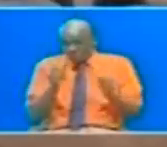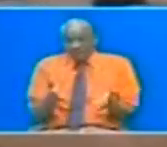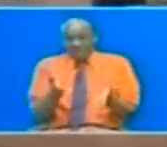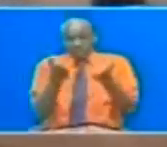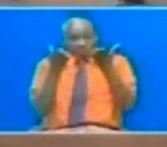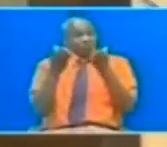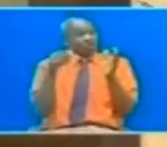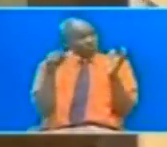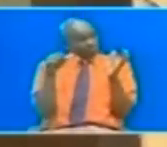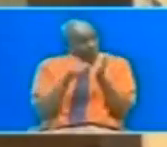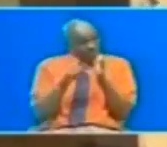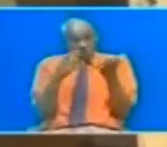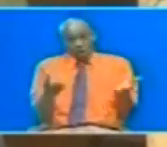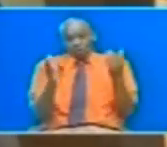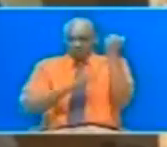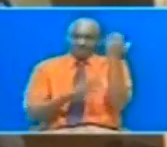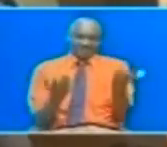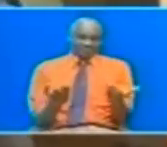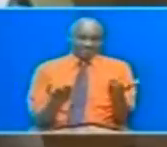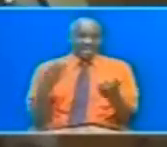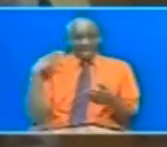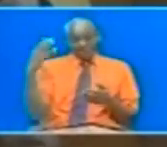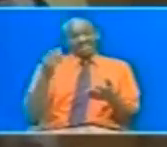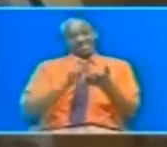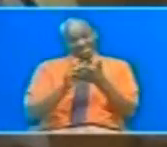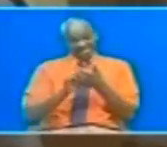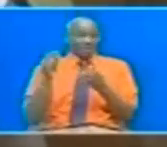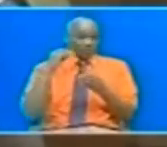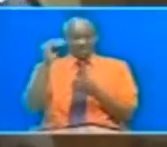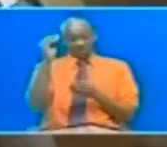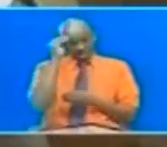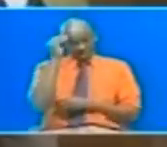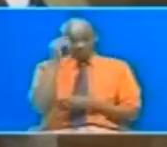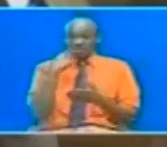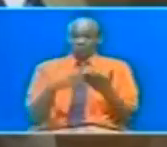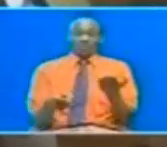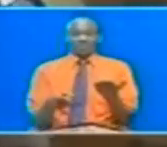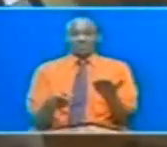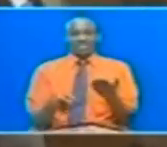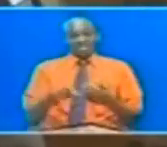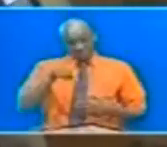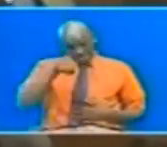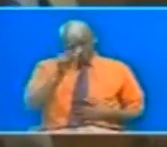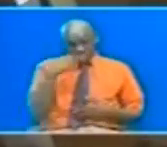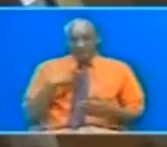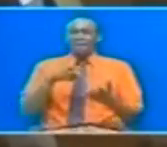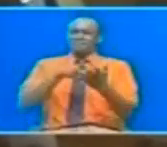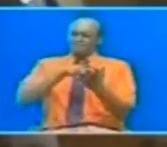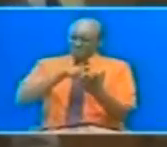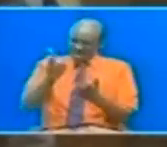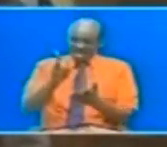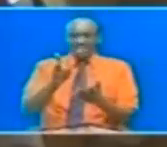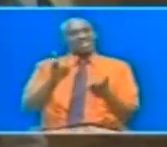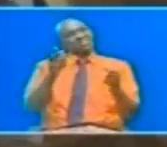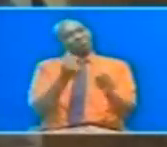will it remain the same? Because the Cabinet Secretary for Education, Professor Jacob Kaimenyi, insists that there is no money to give no matter